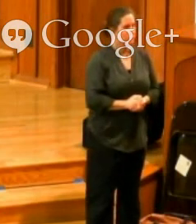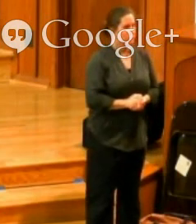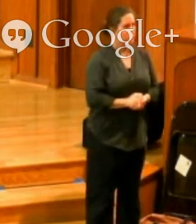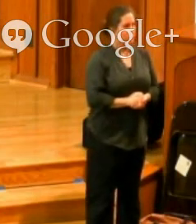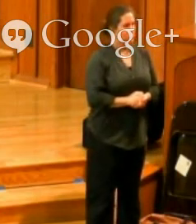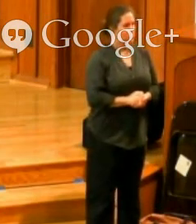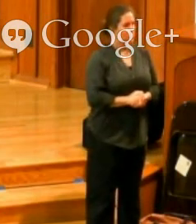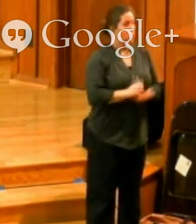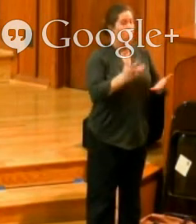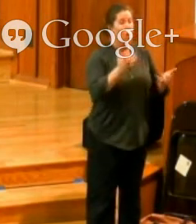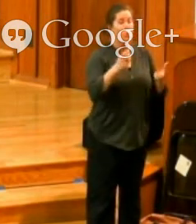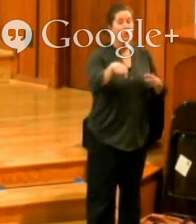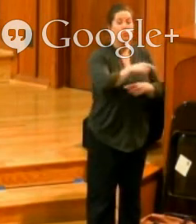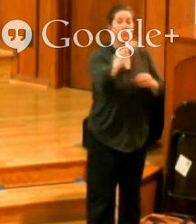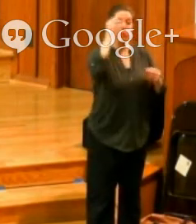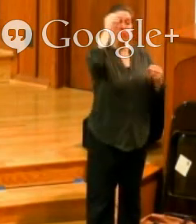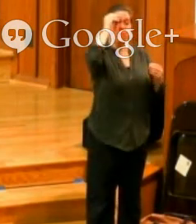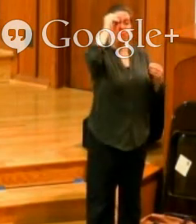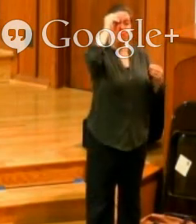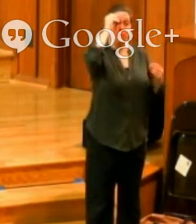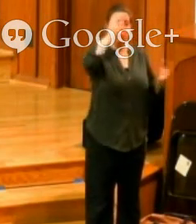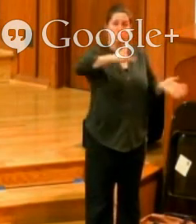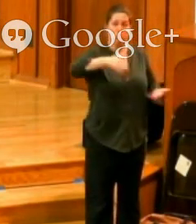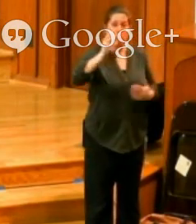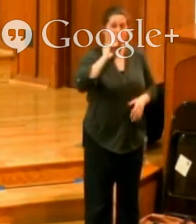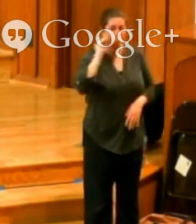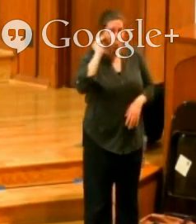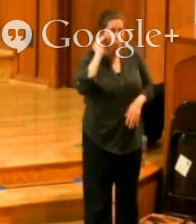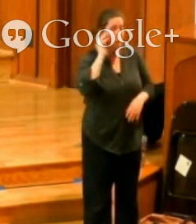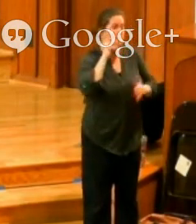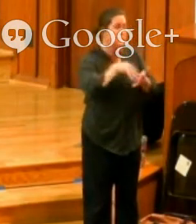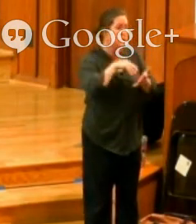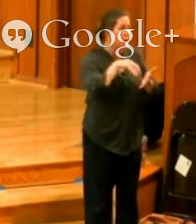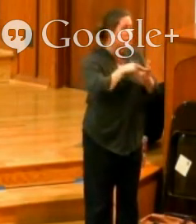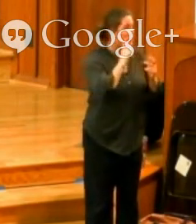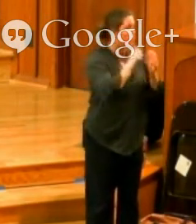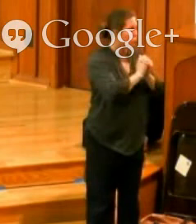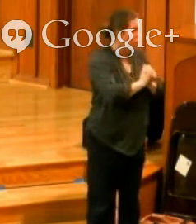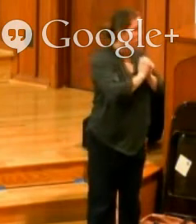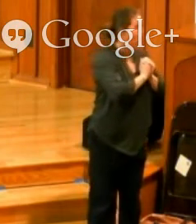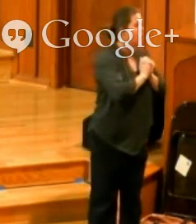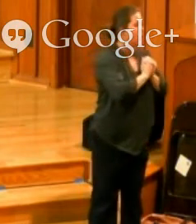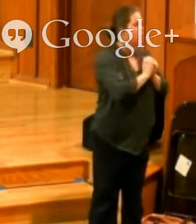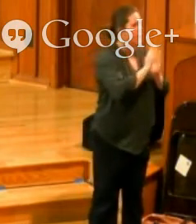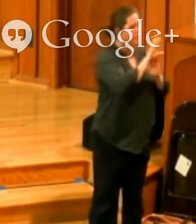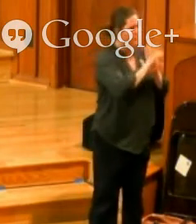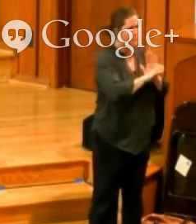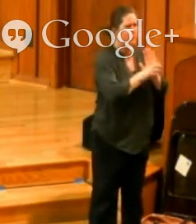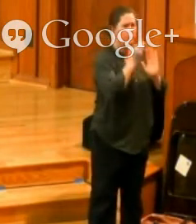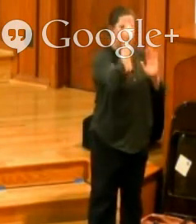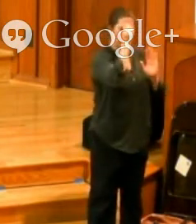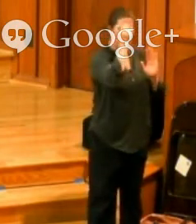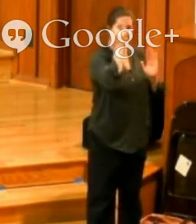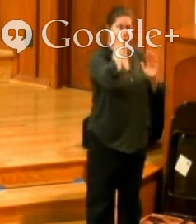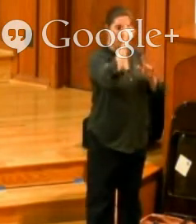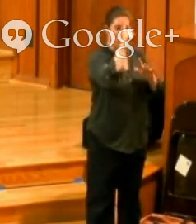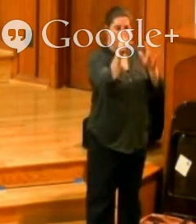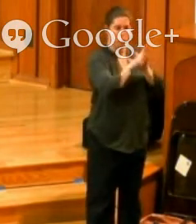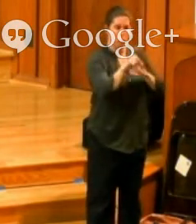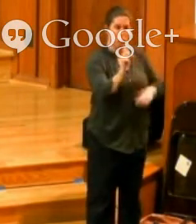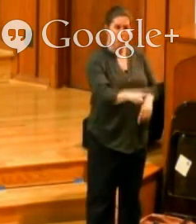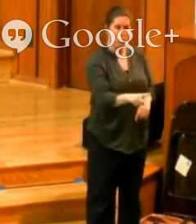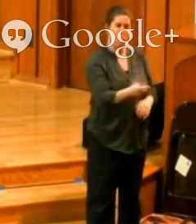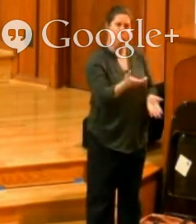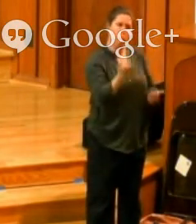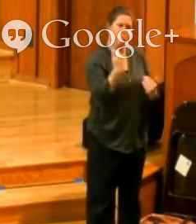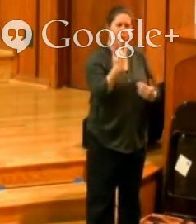about these things. I want you to go home and study and pray and think about the commandments of God. And if you have any questions, we want to invite you, please